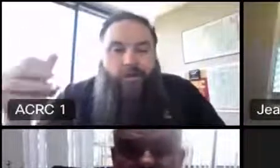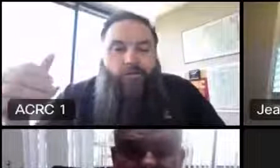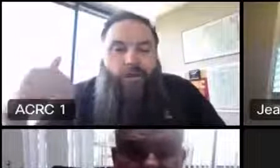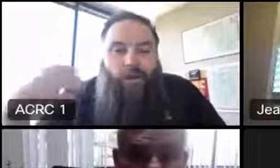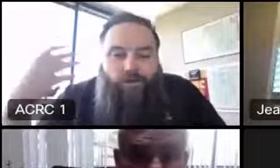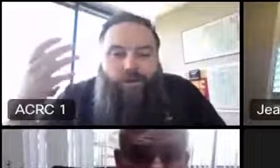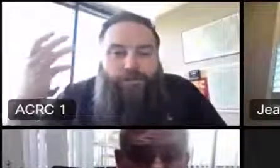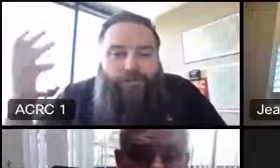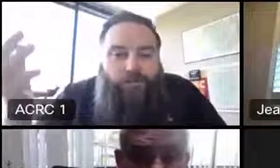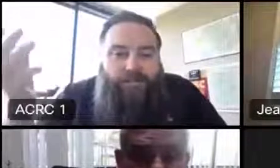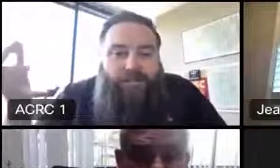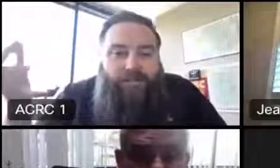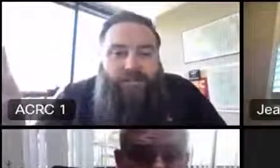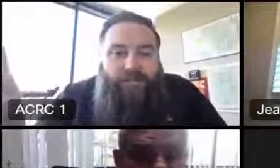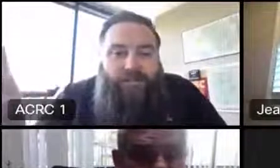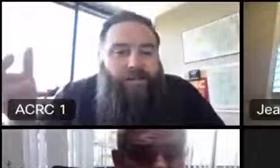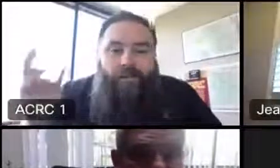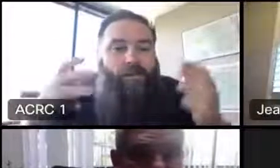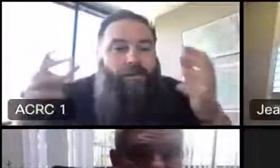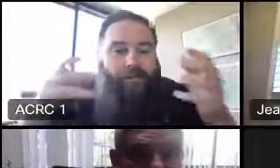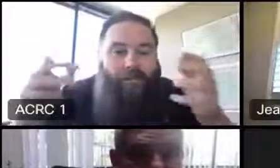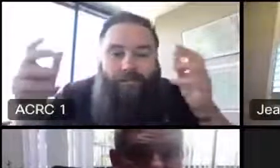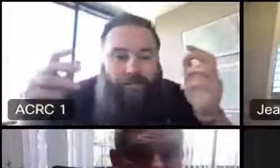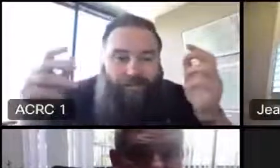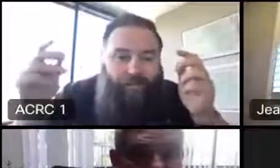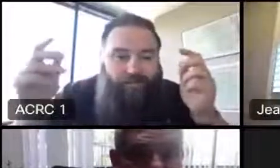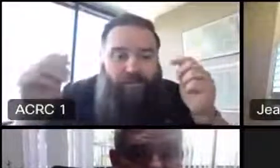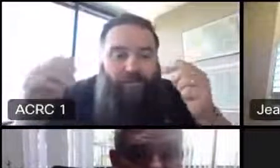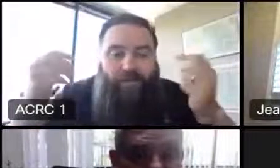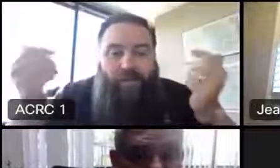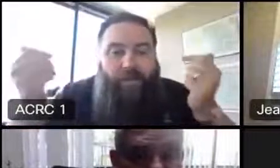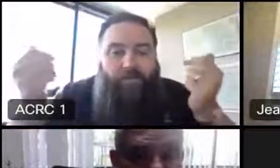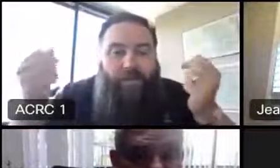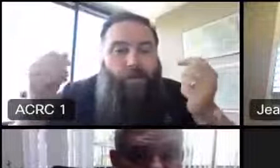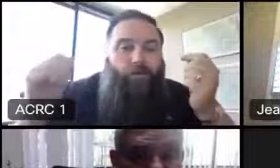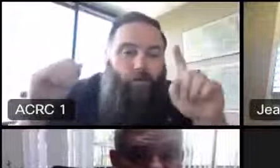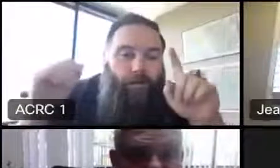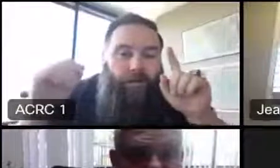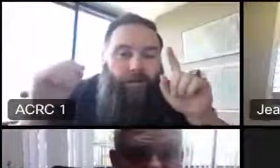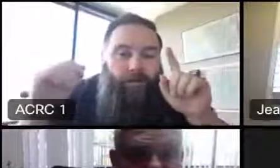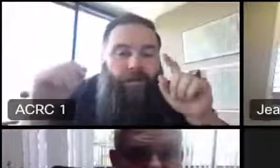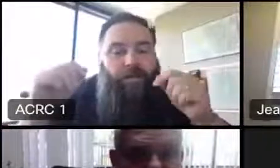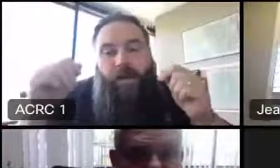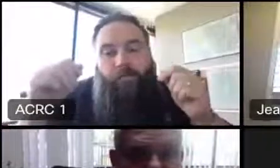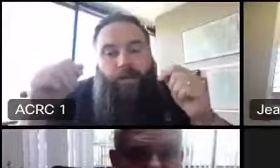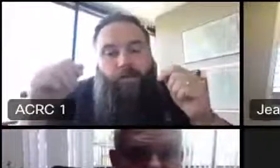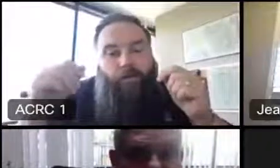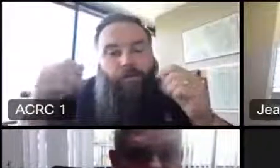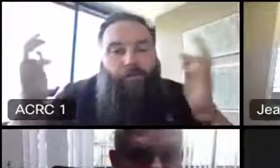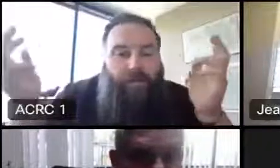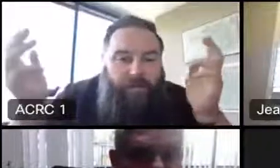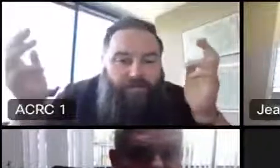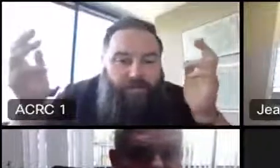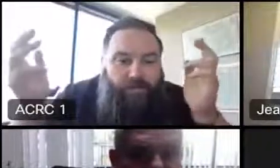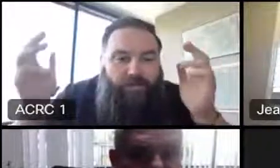that's offering alternative services to clients, there can be a change that goes on. The client might say, oh, I'm going 1 day a week. I want to now go